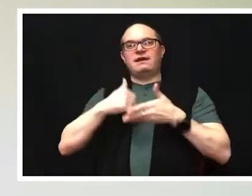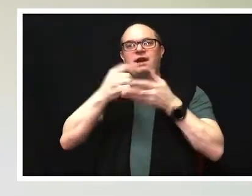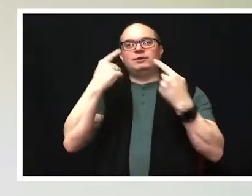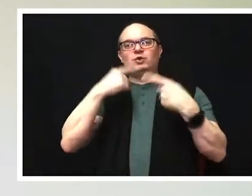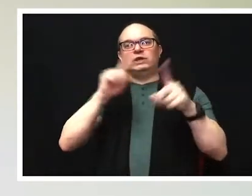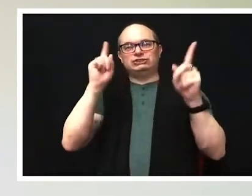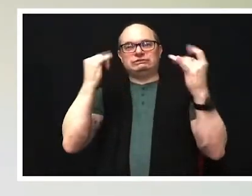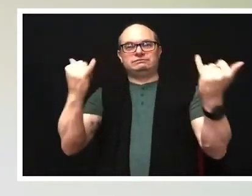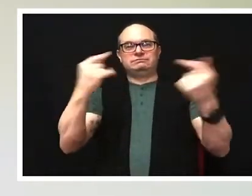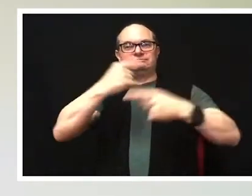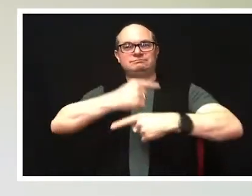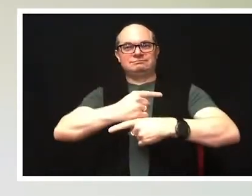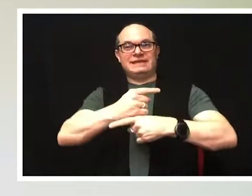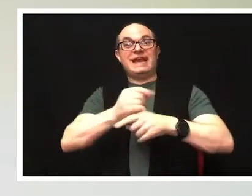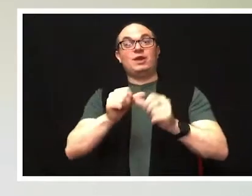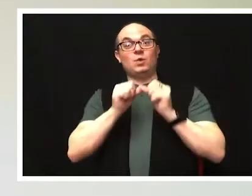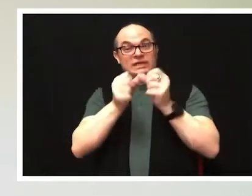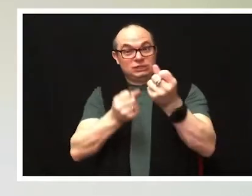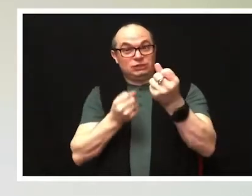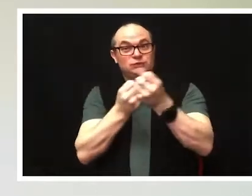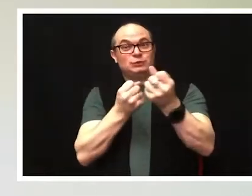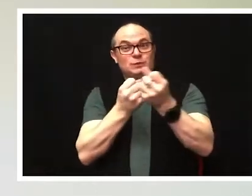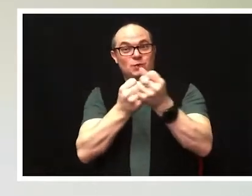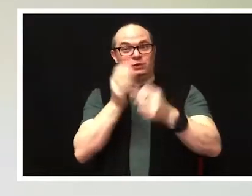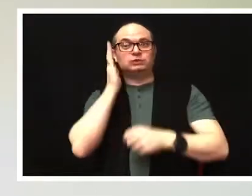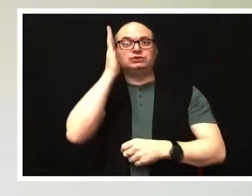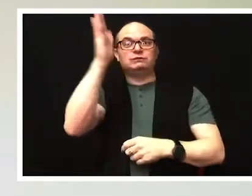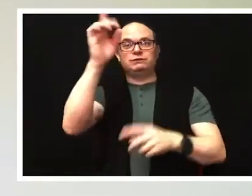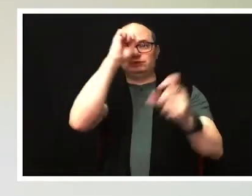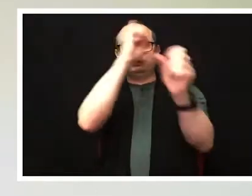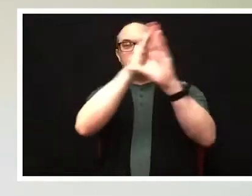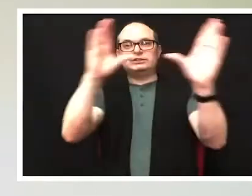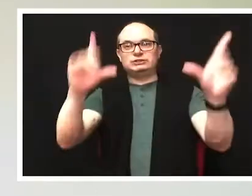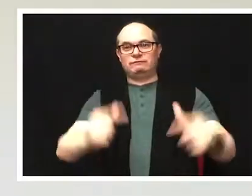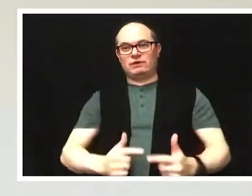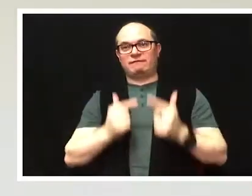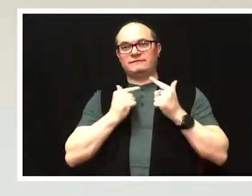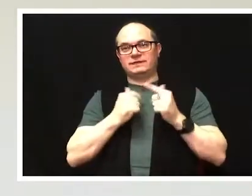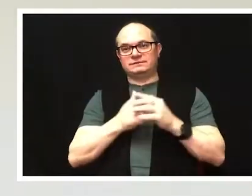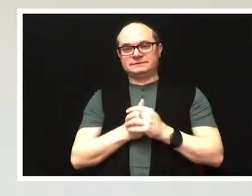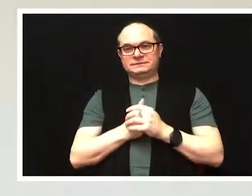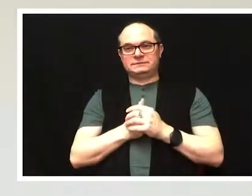this point and how it will continue to drive you towards your future vision for your life.